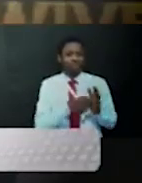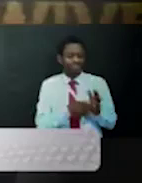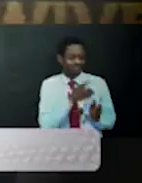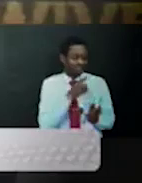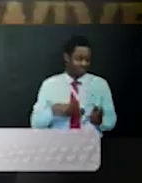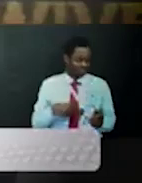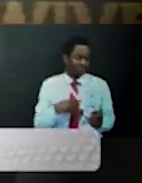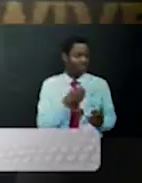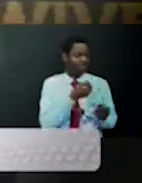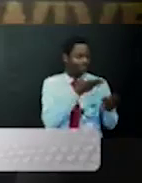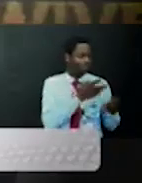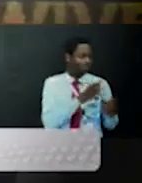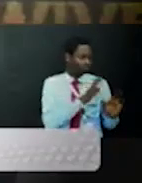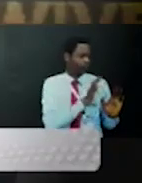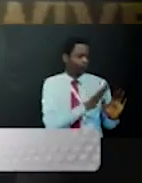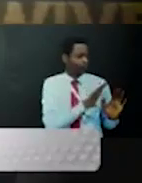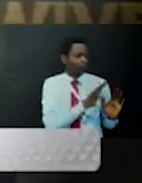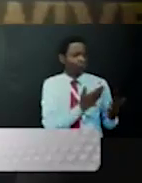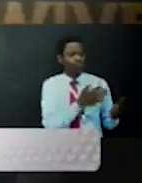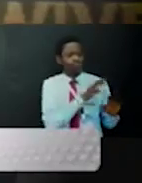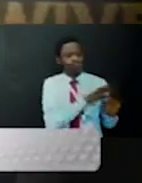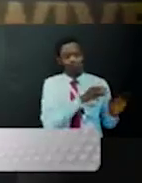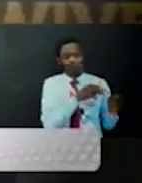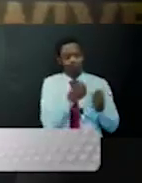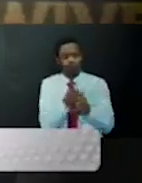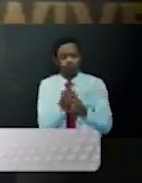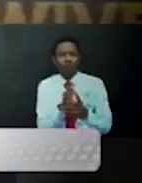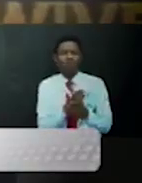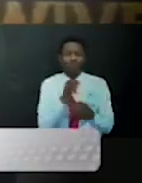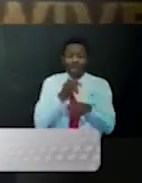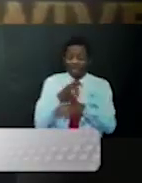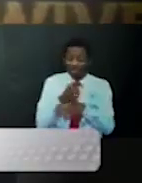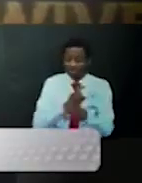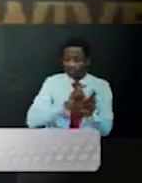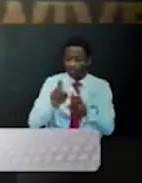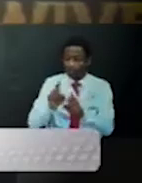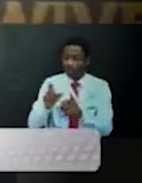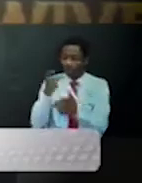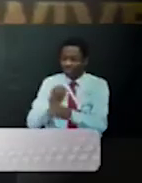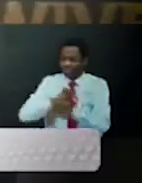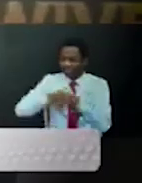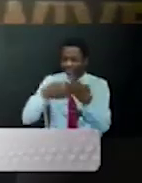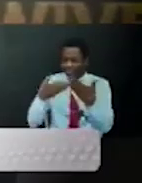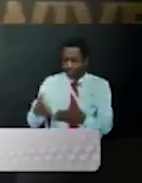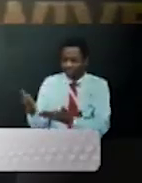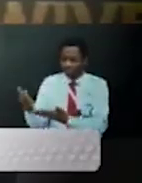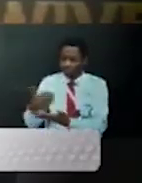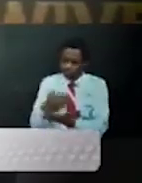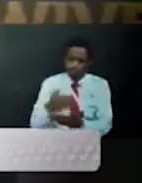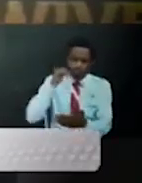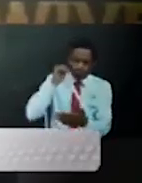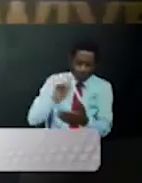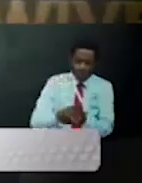to remain behind. When they went and they recovered the plunder, or brought back their wives and